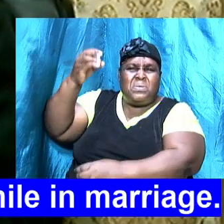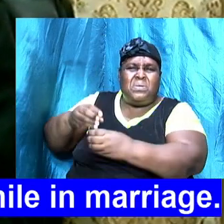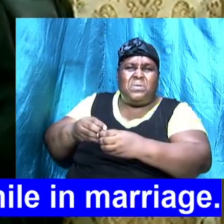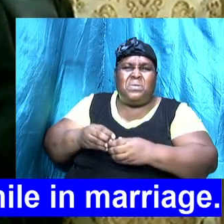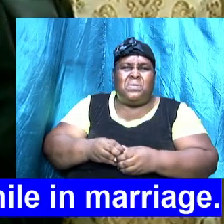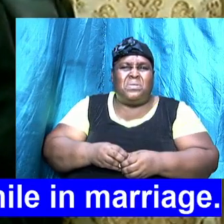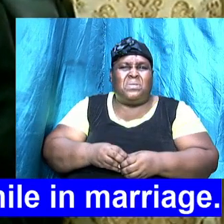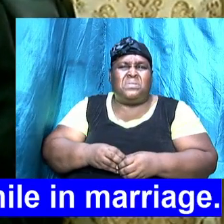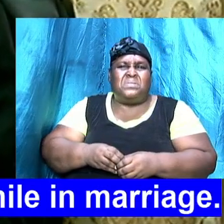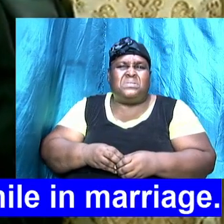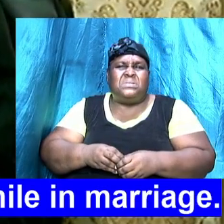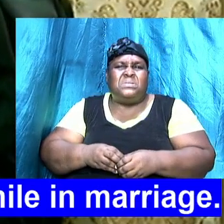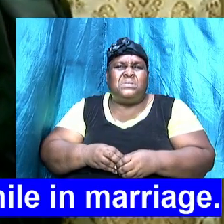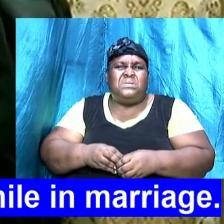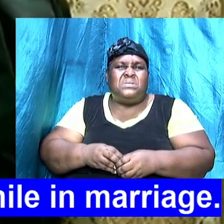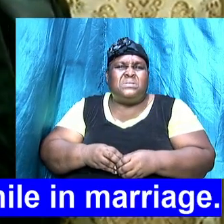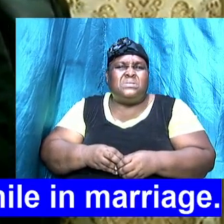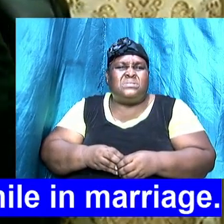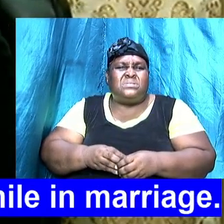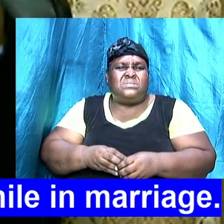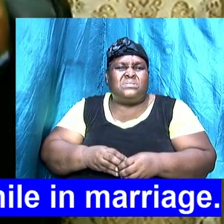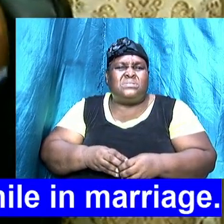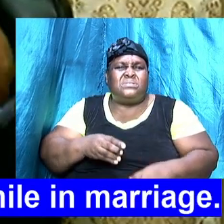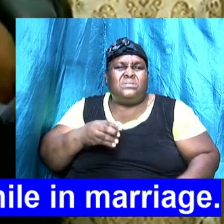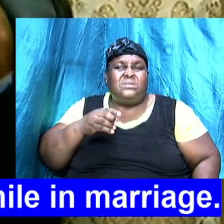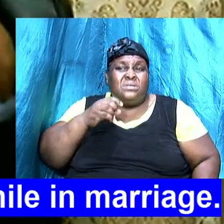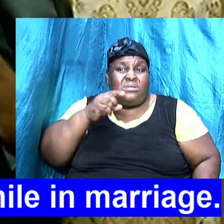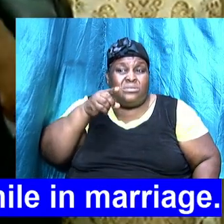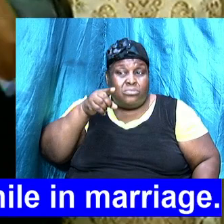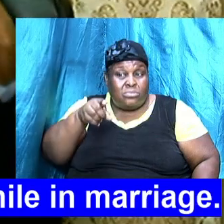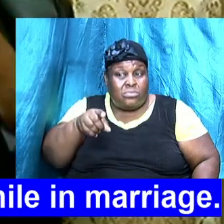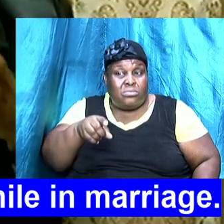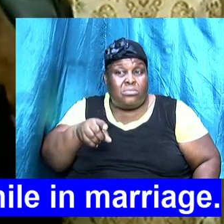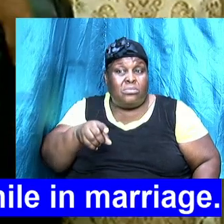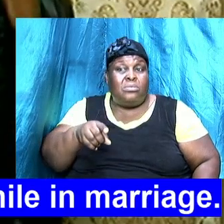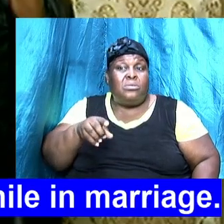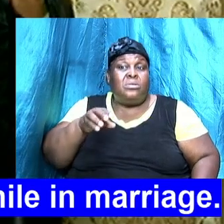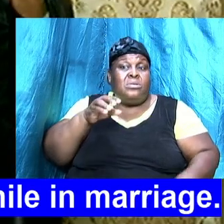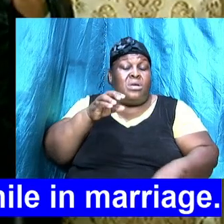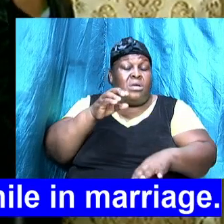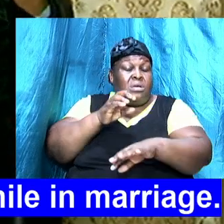with implements, she is at a